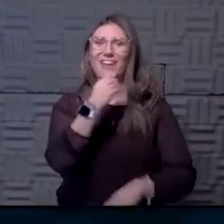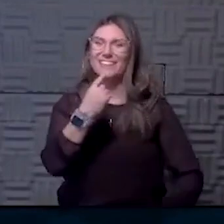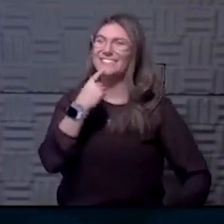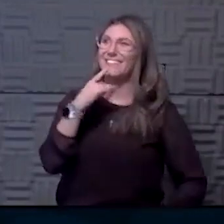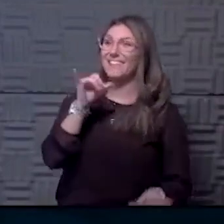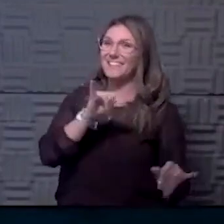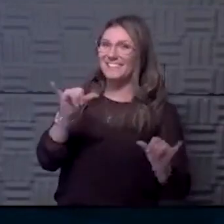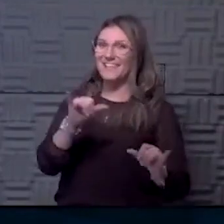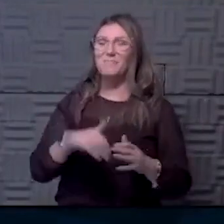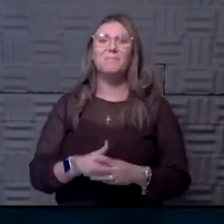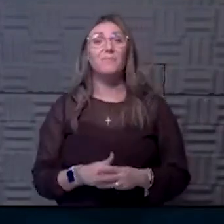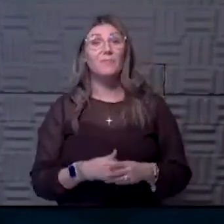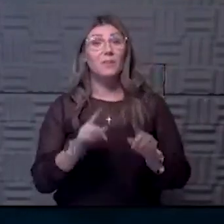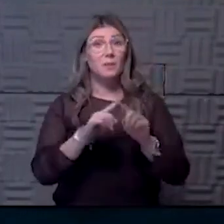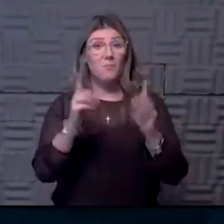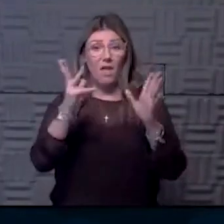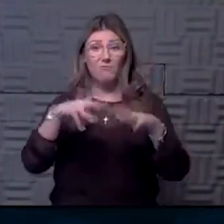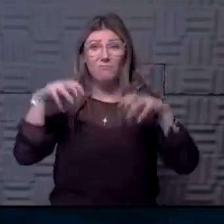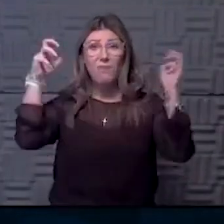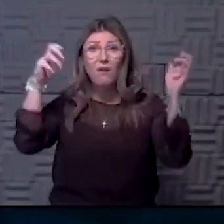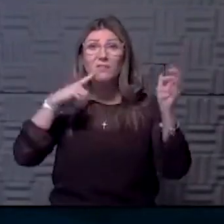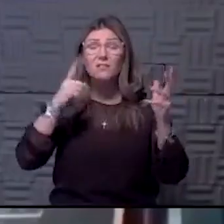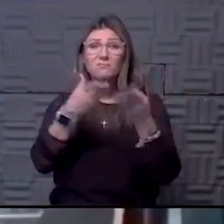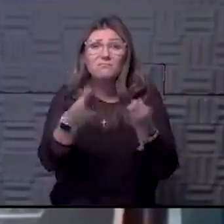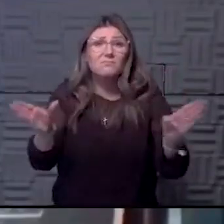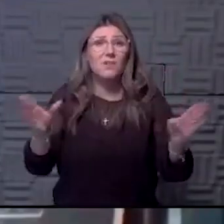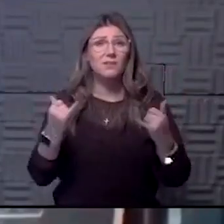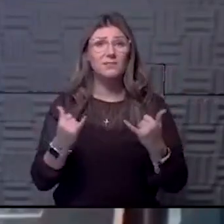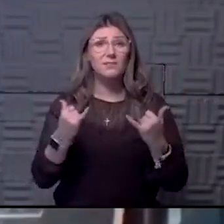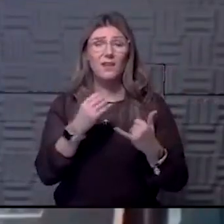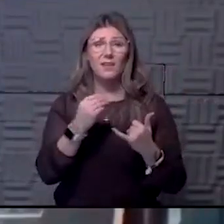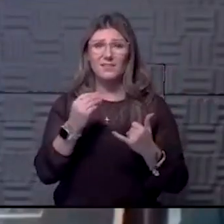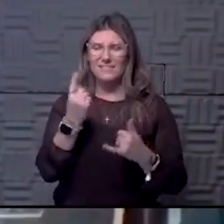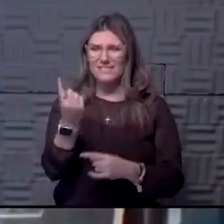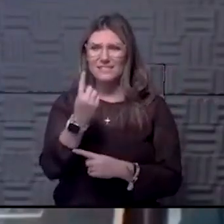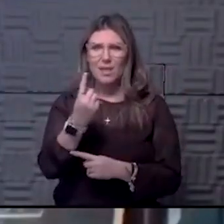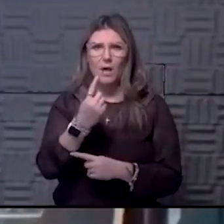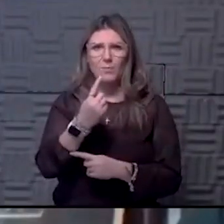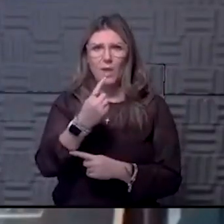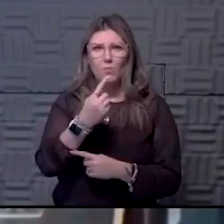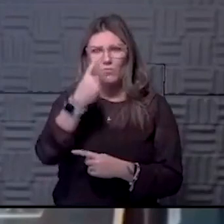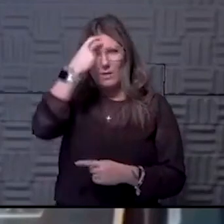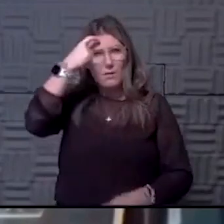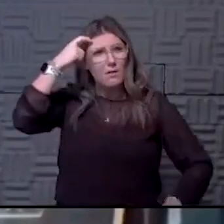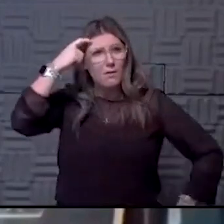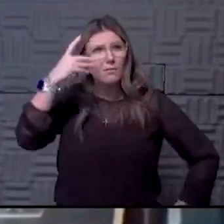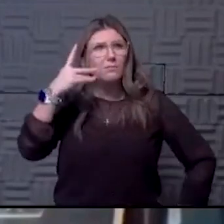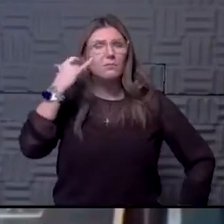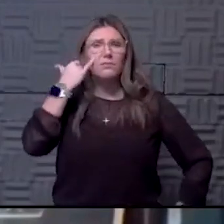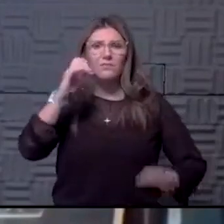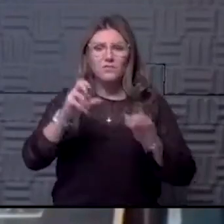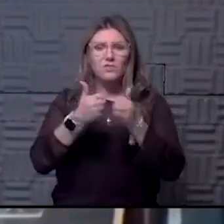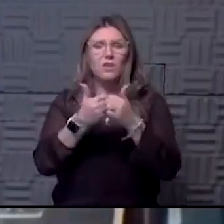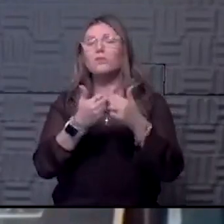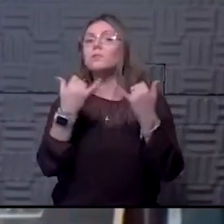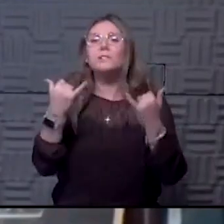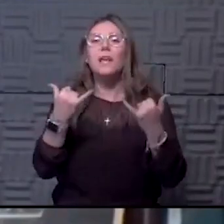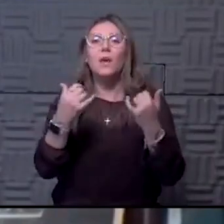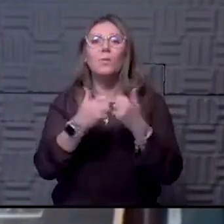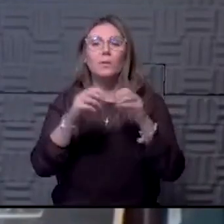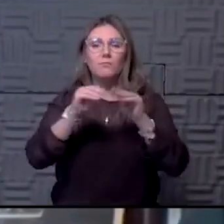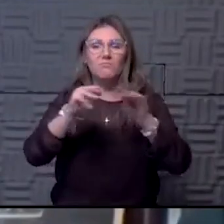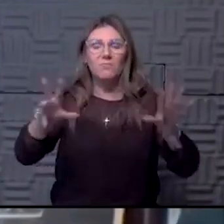But the audience is much broader today, and it is something that really stuck with me. If we're having the challenges now in the distribution,